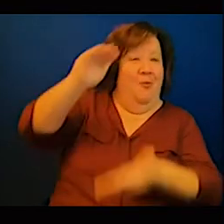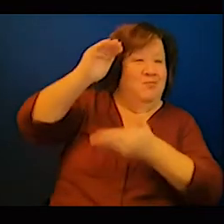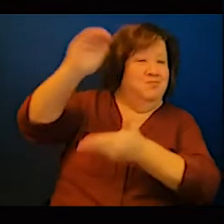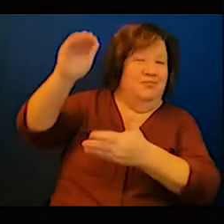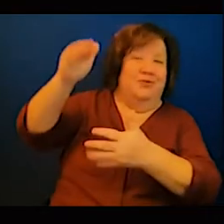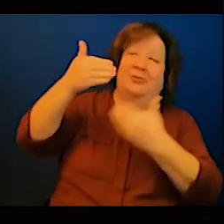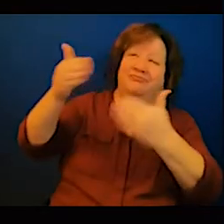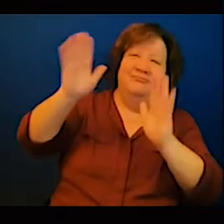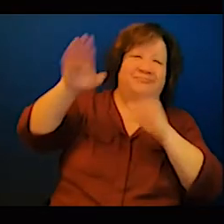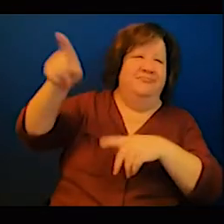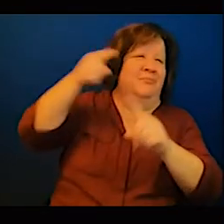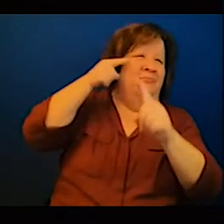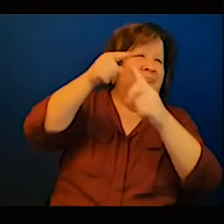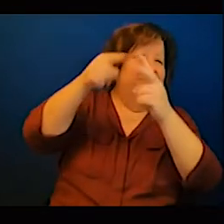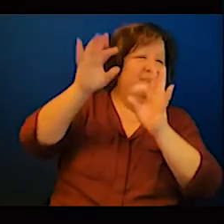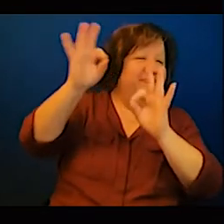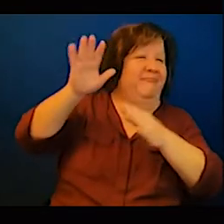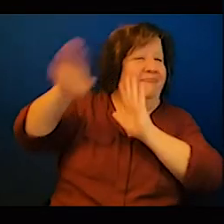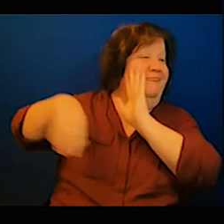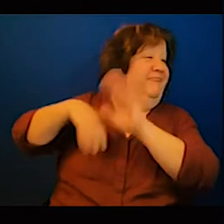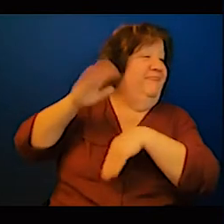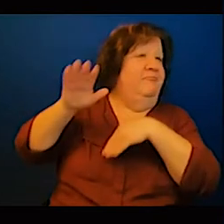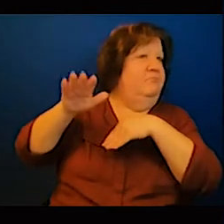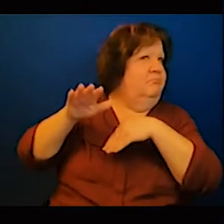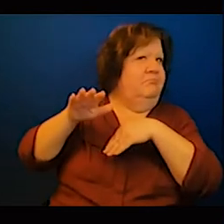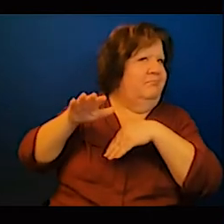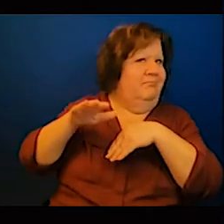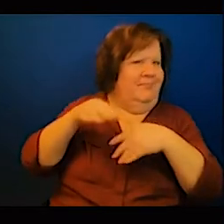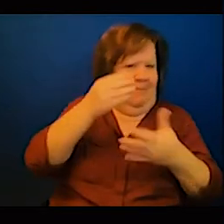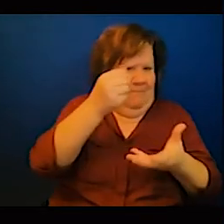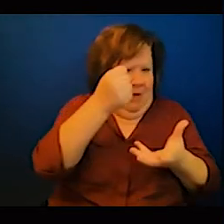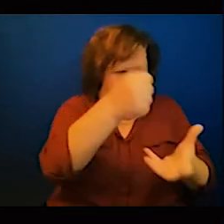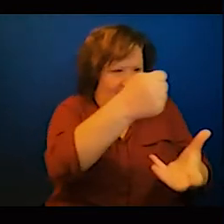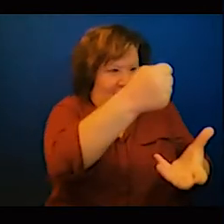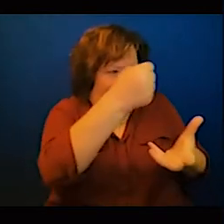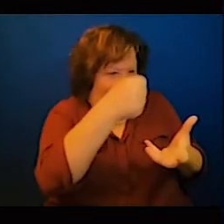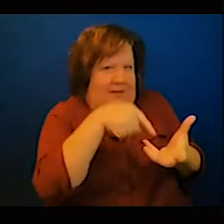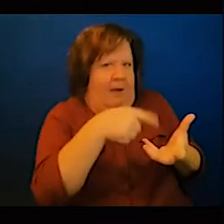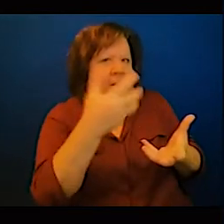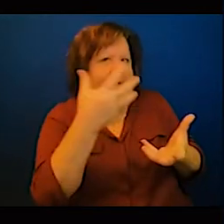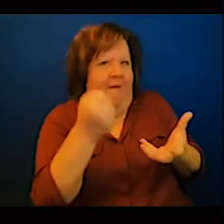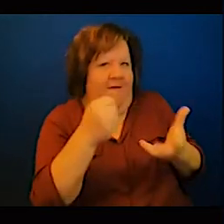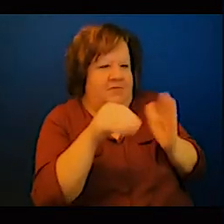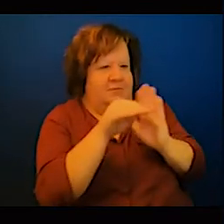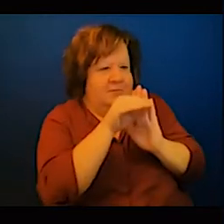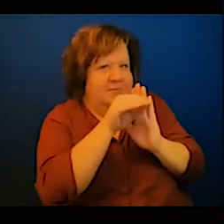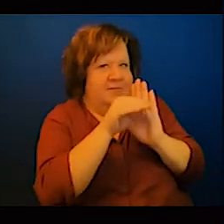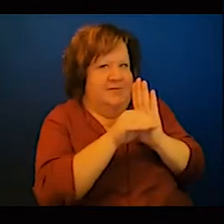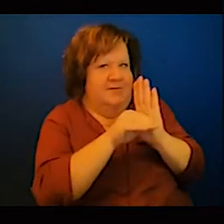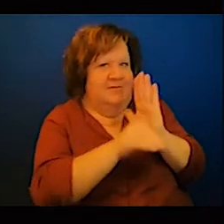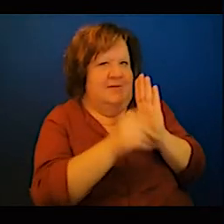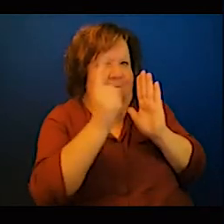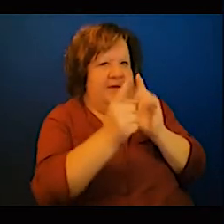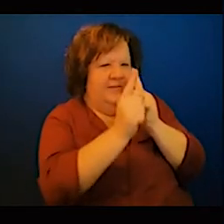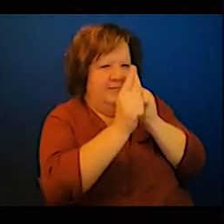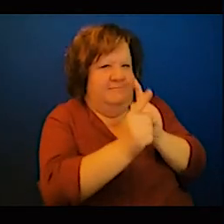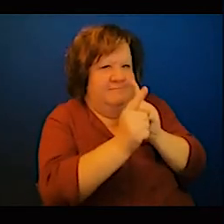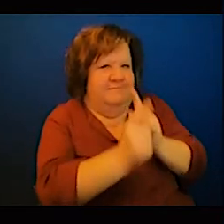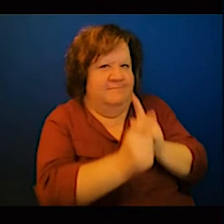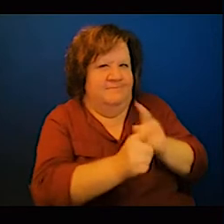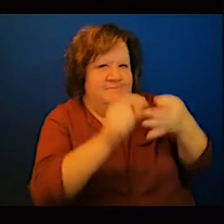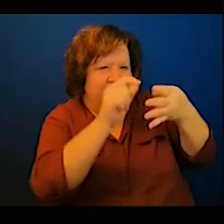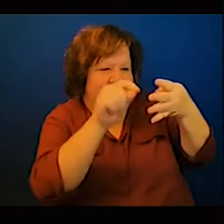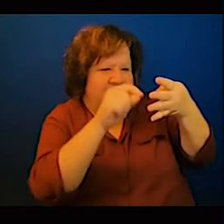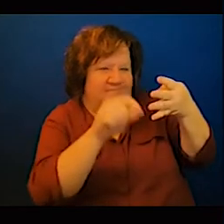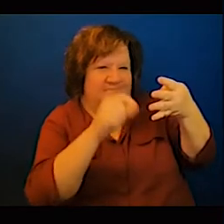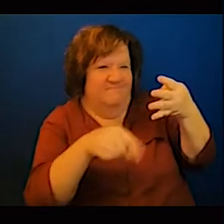ready we need to have clear transparent focused actions quantified timelines and everything that respond to this question